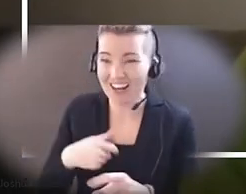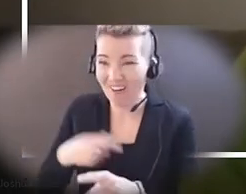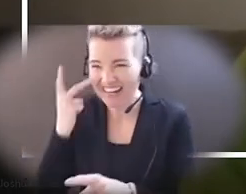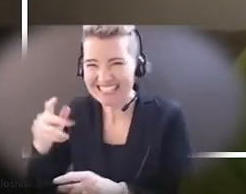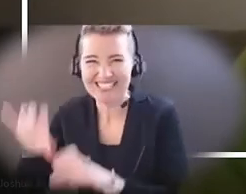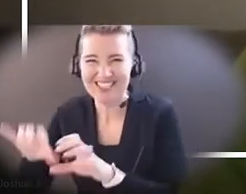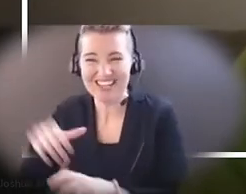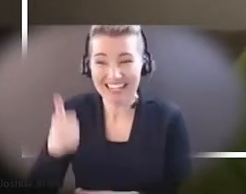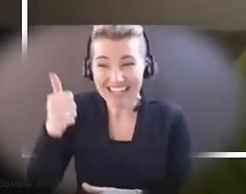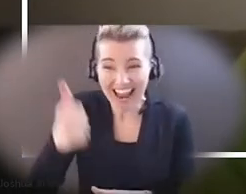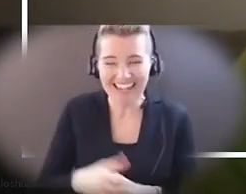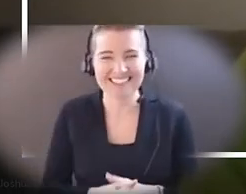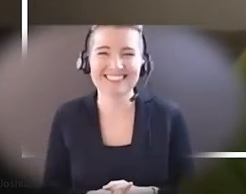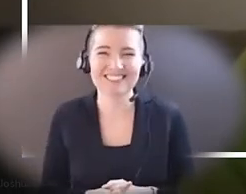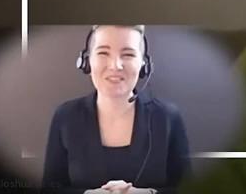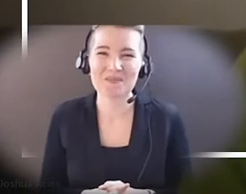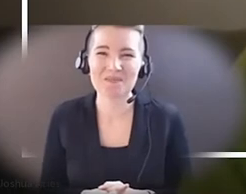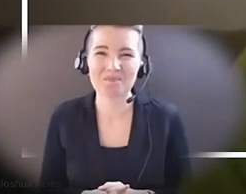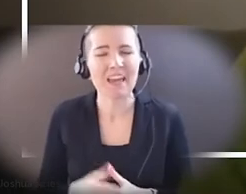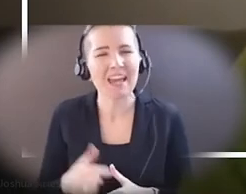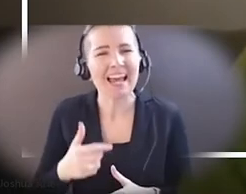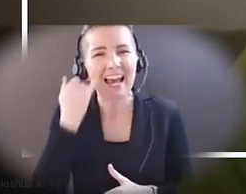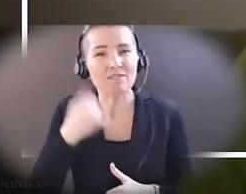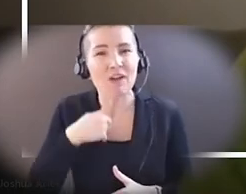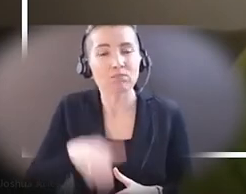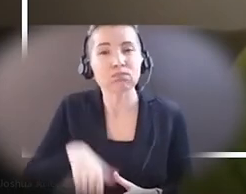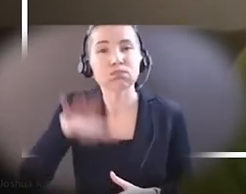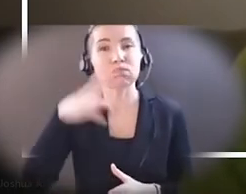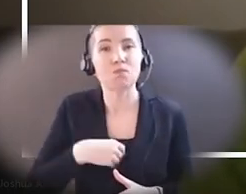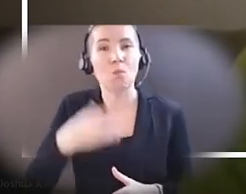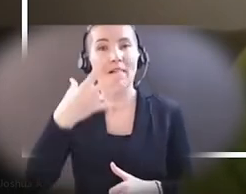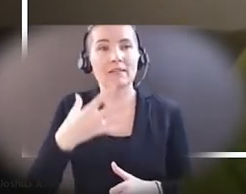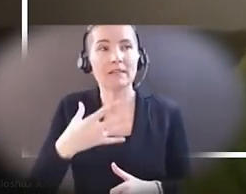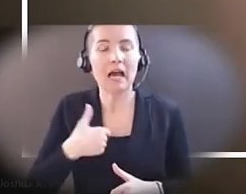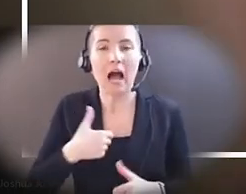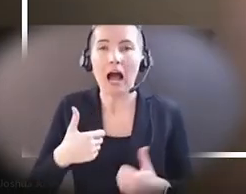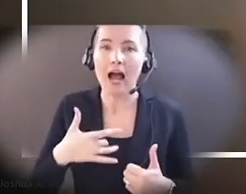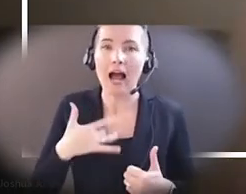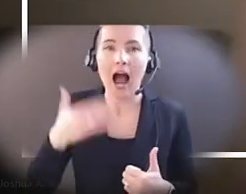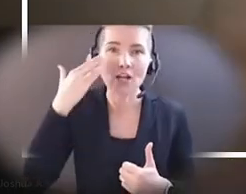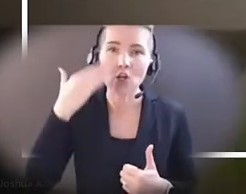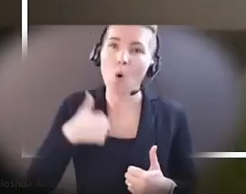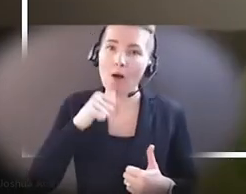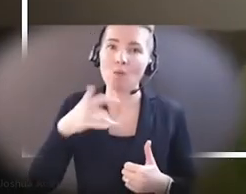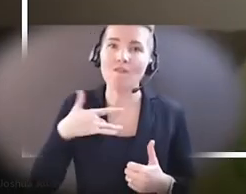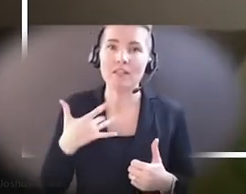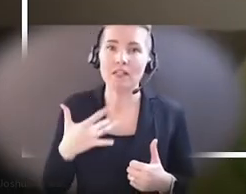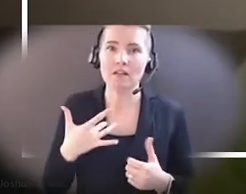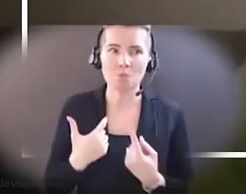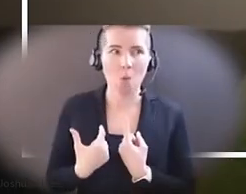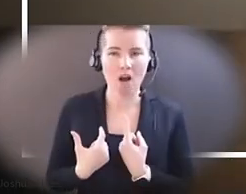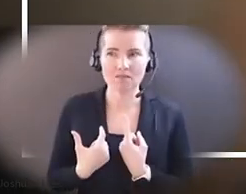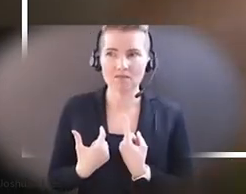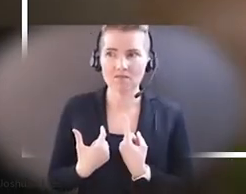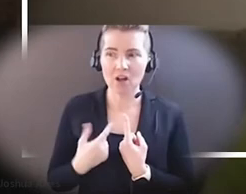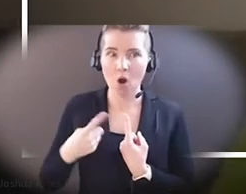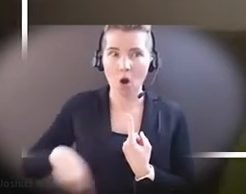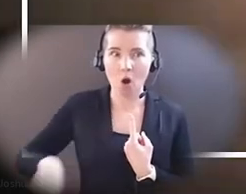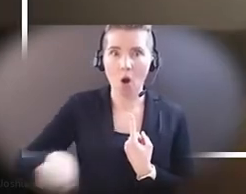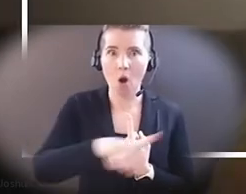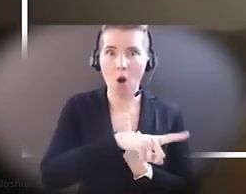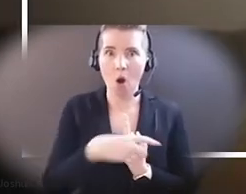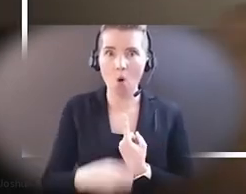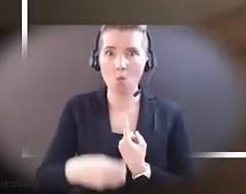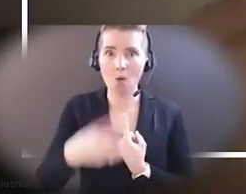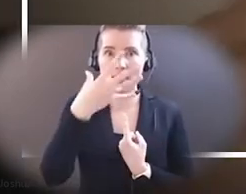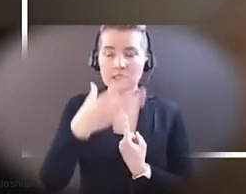I would have been a completely different person, I felt, you know, and I definitely wouldn't have been as comfortable being like the only Asian kid in my class. I'm sure like a lot of people felt that,